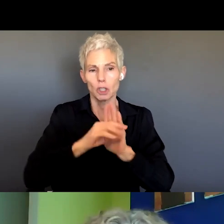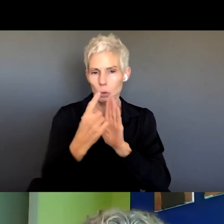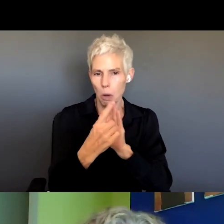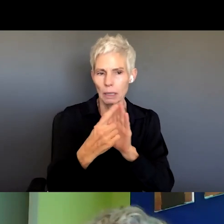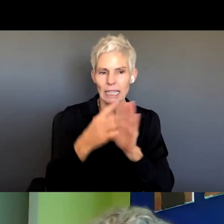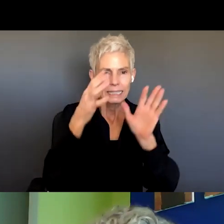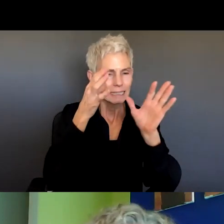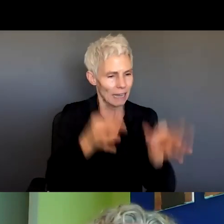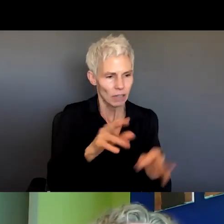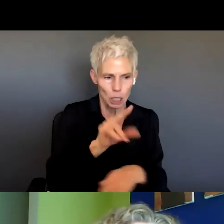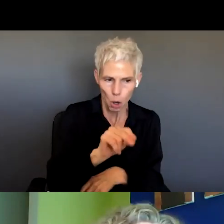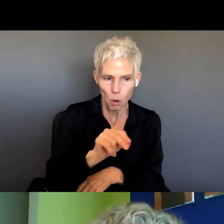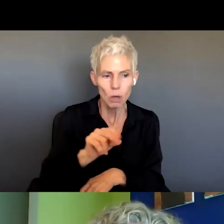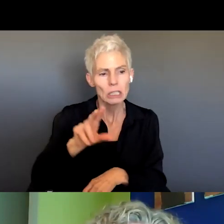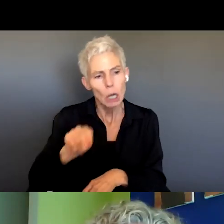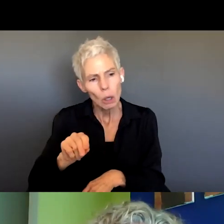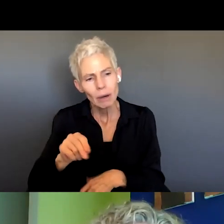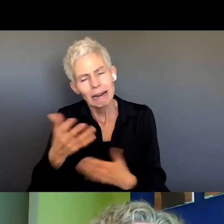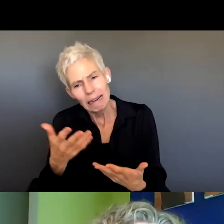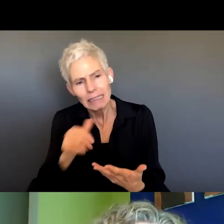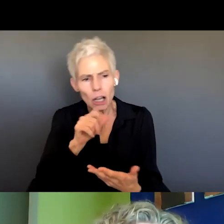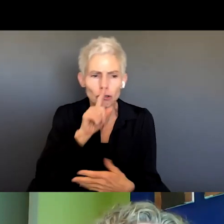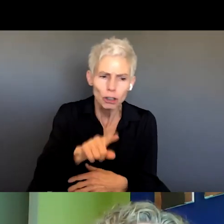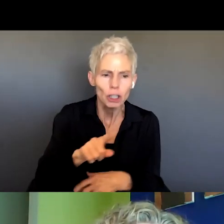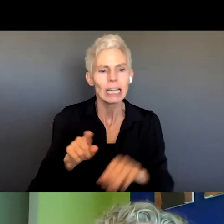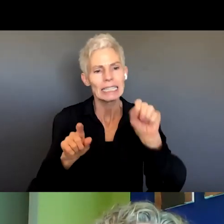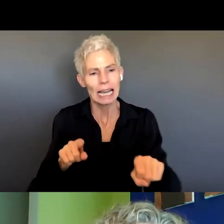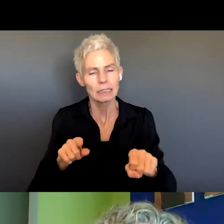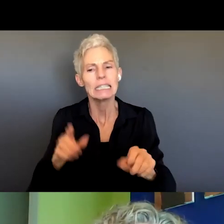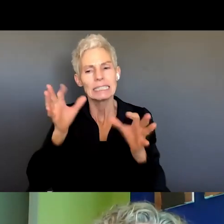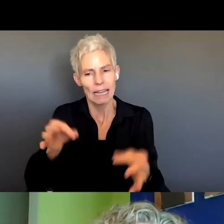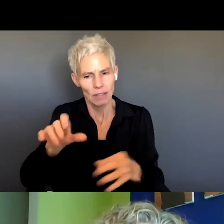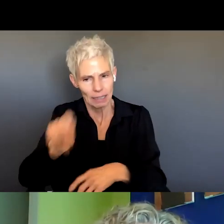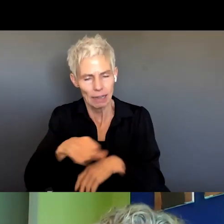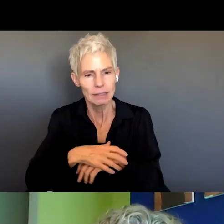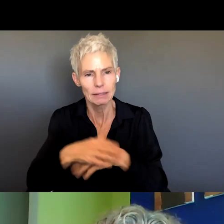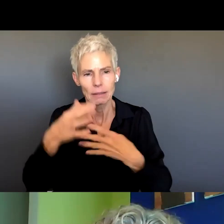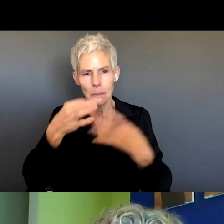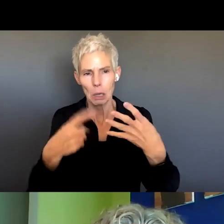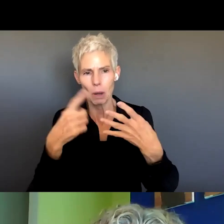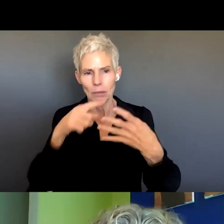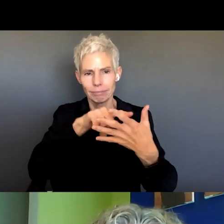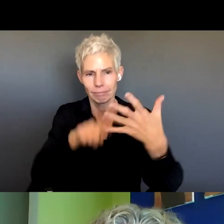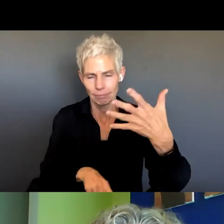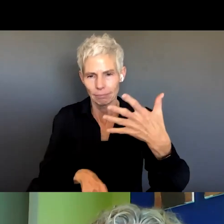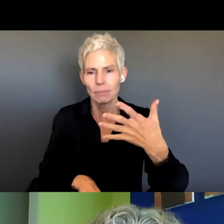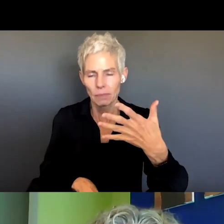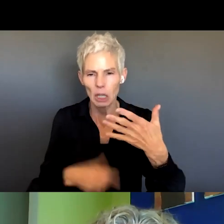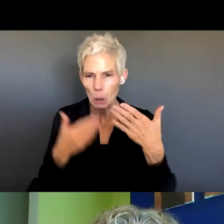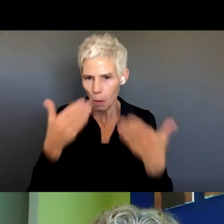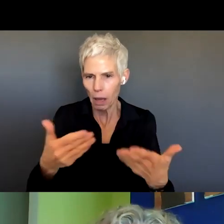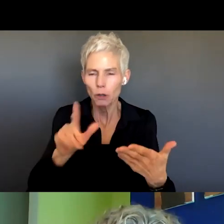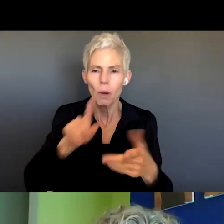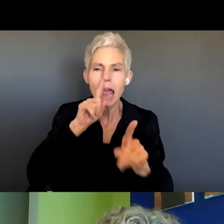know, not sure, yes, definitely yes. And so go ahead and submit